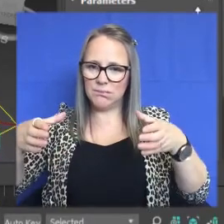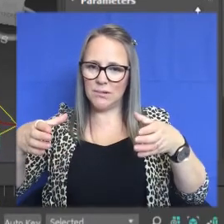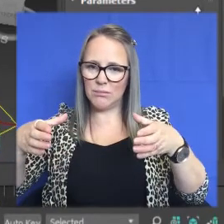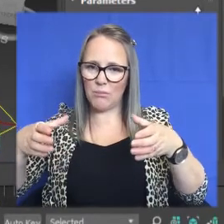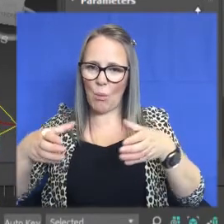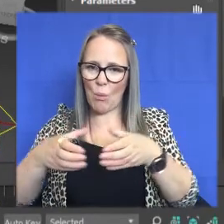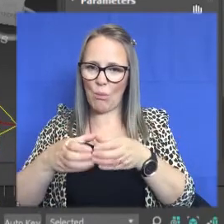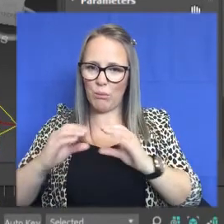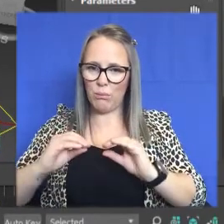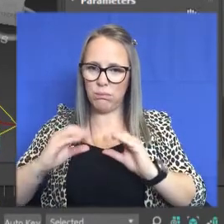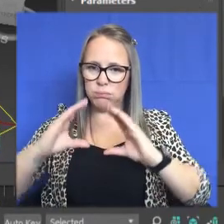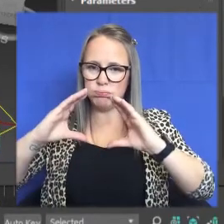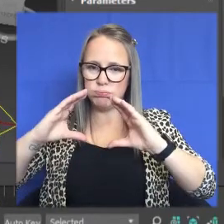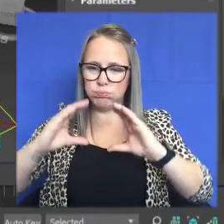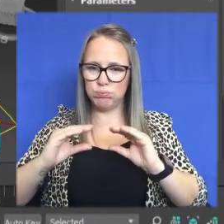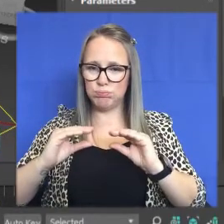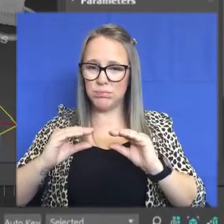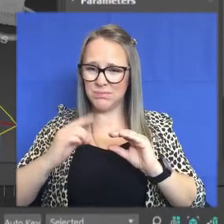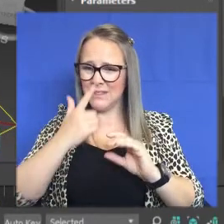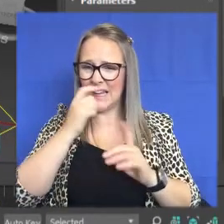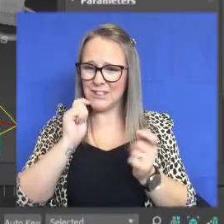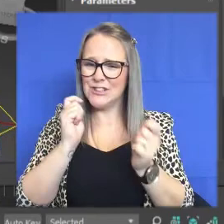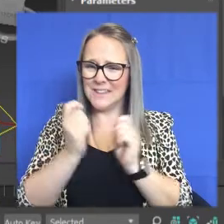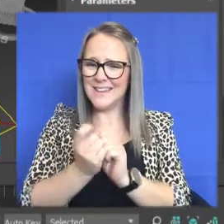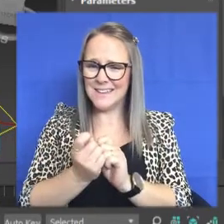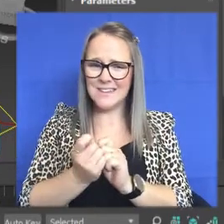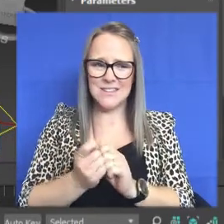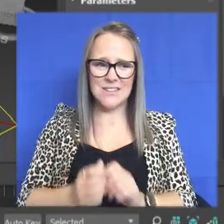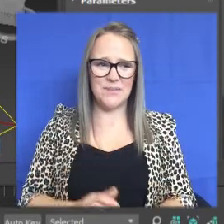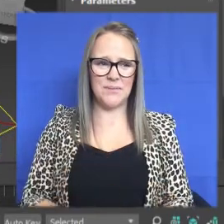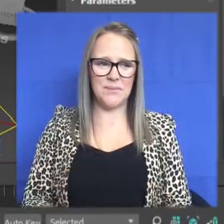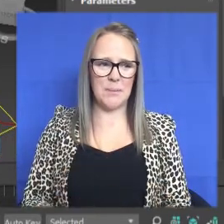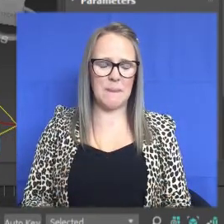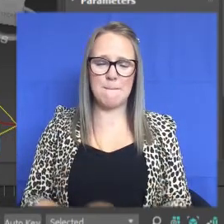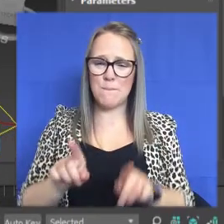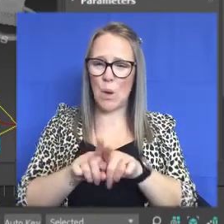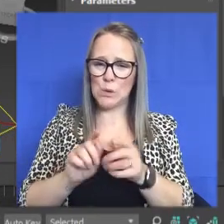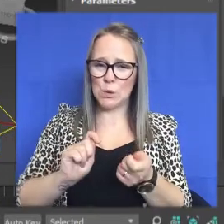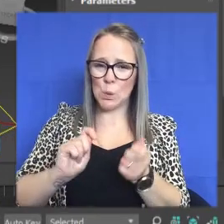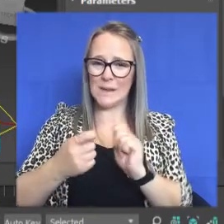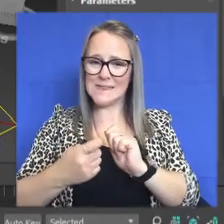and another one for thickness, and you can put a slight twist